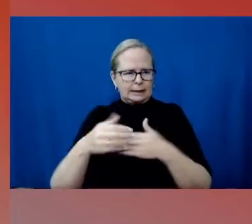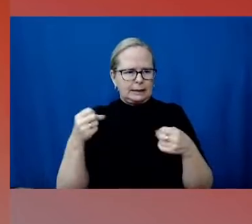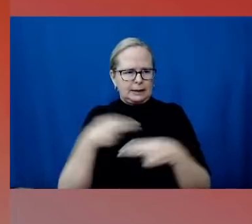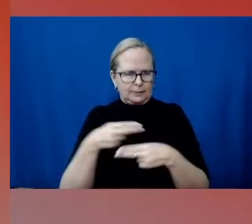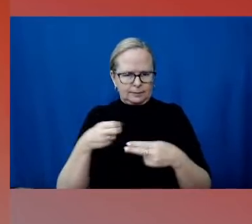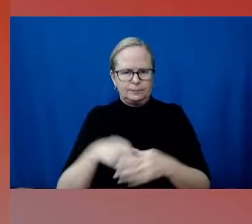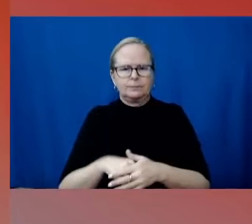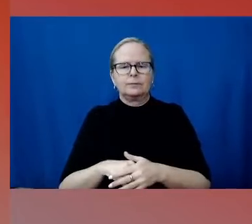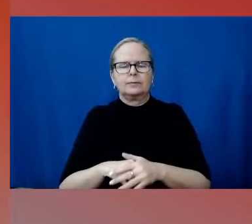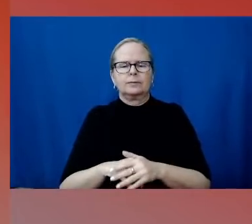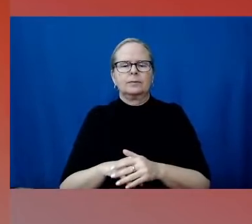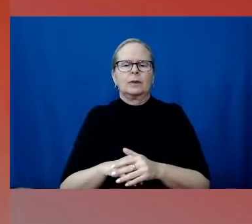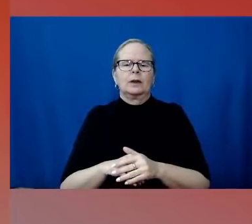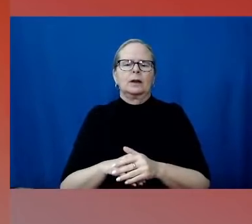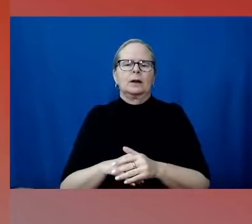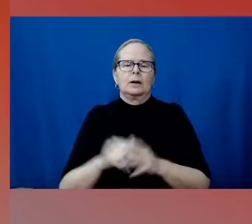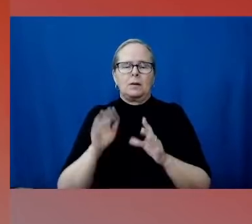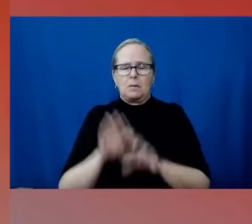the